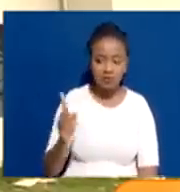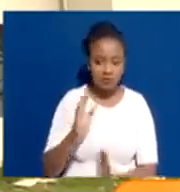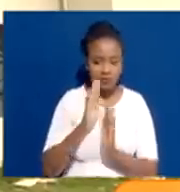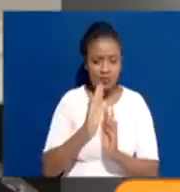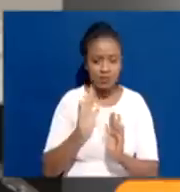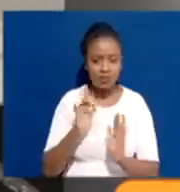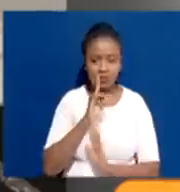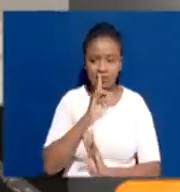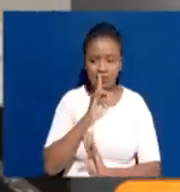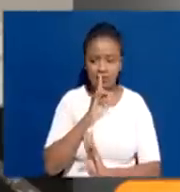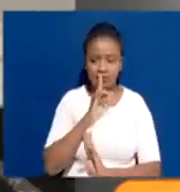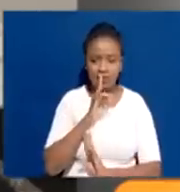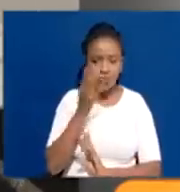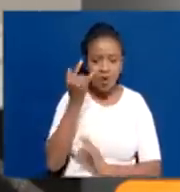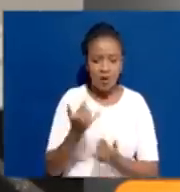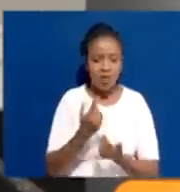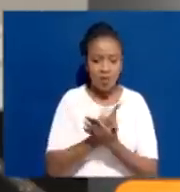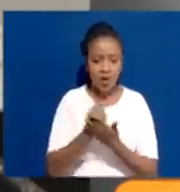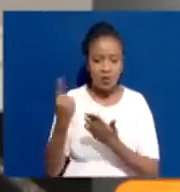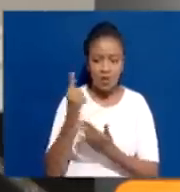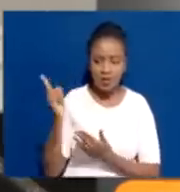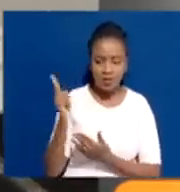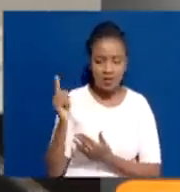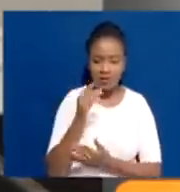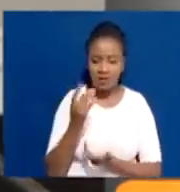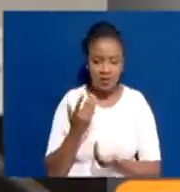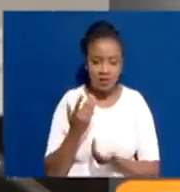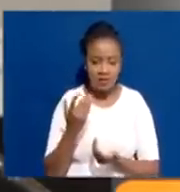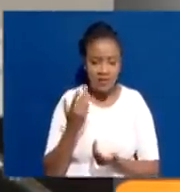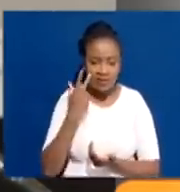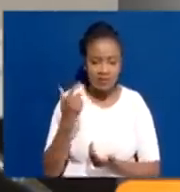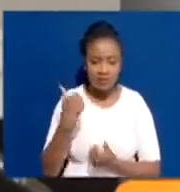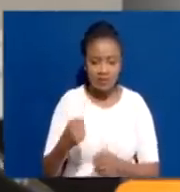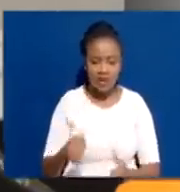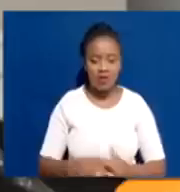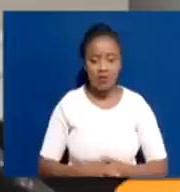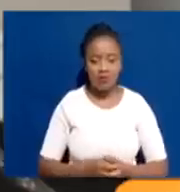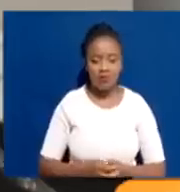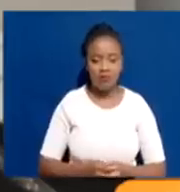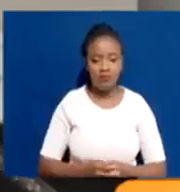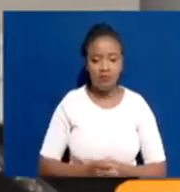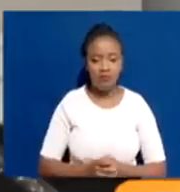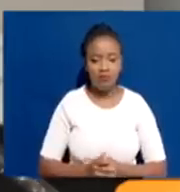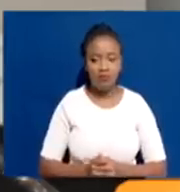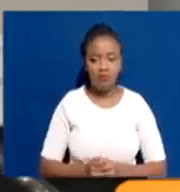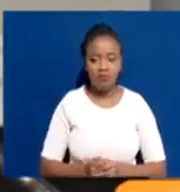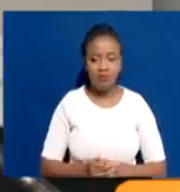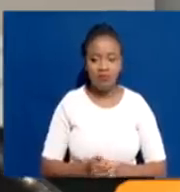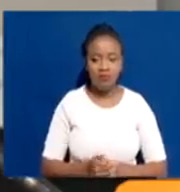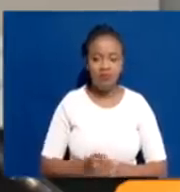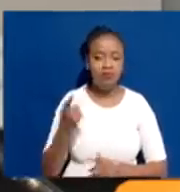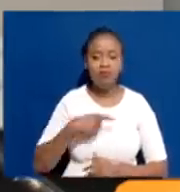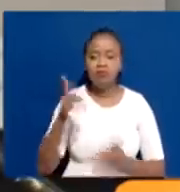loud. It is almost a week since the former worker at the National Treasury was reported missing, with no word about